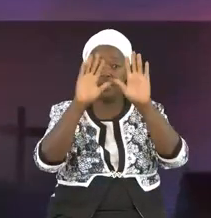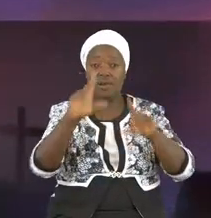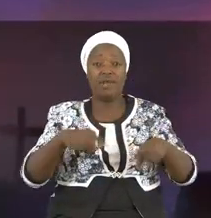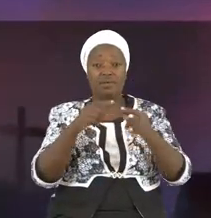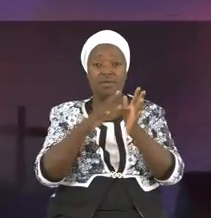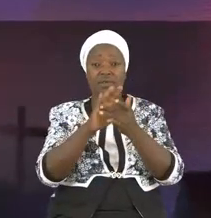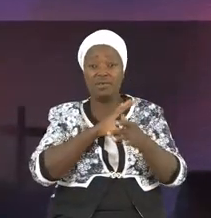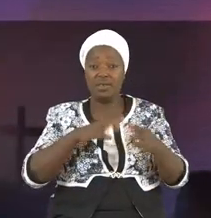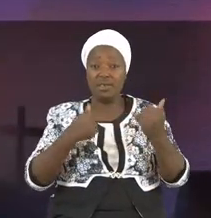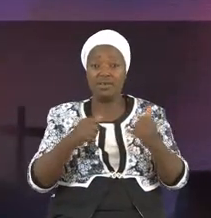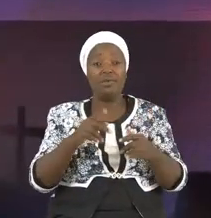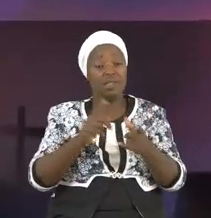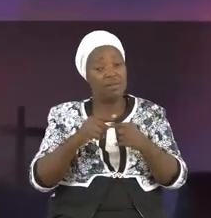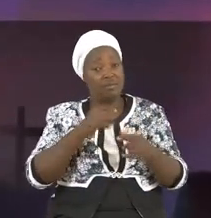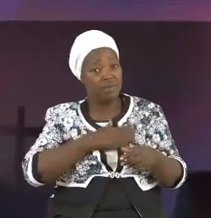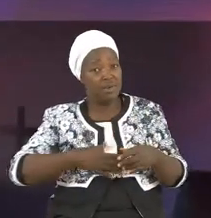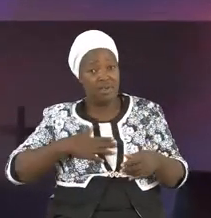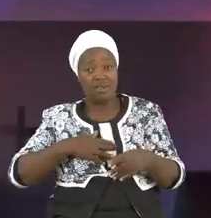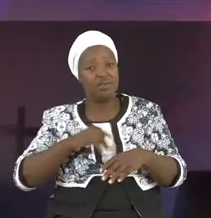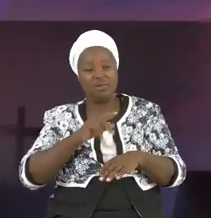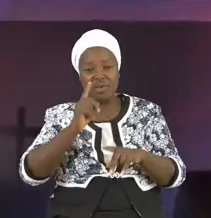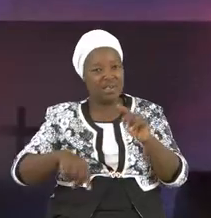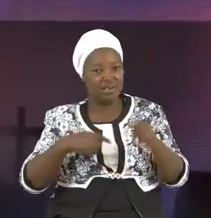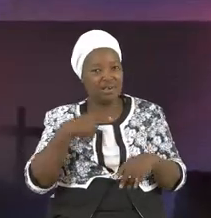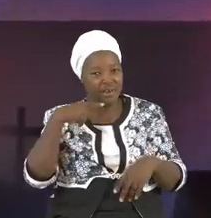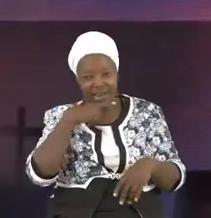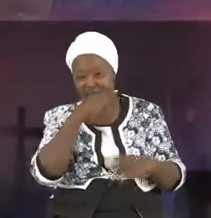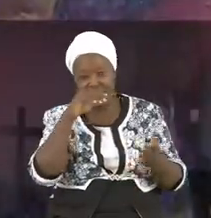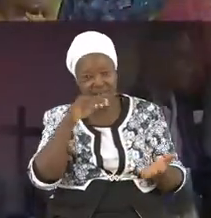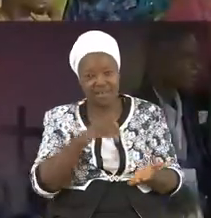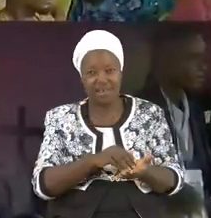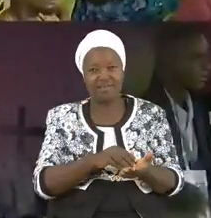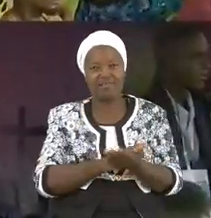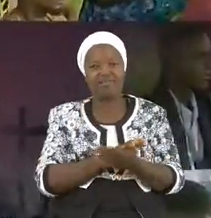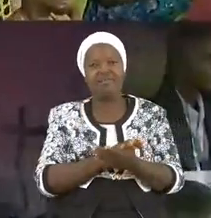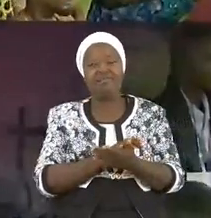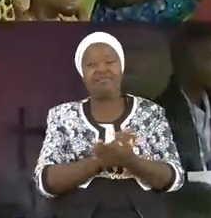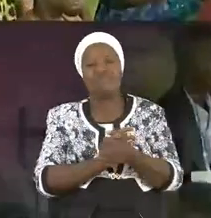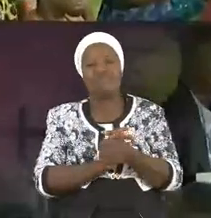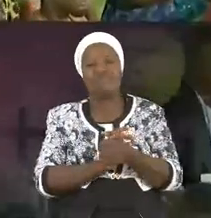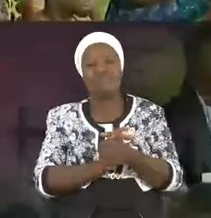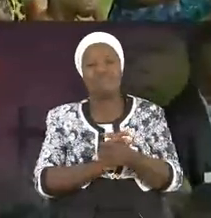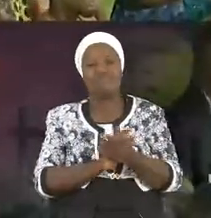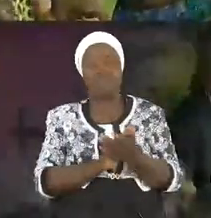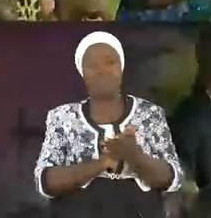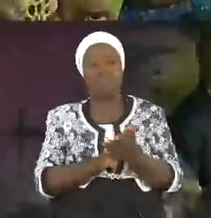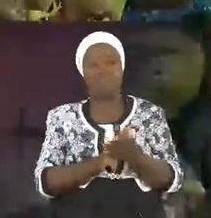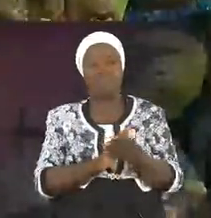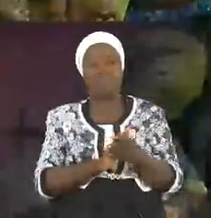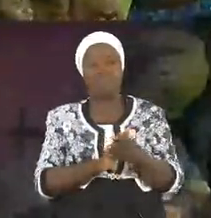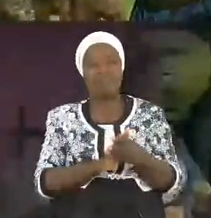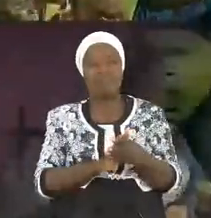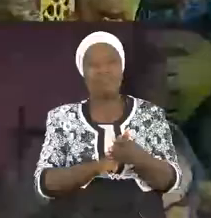are. You will not tell them something else that is not true. So tell them